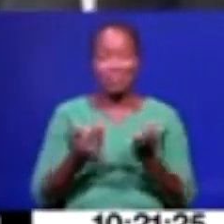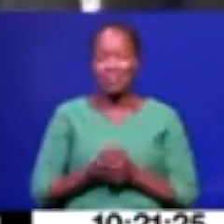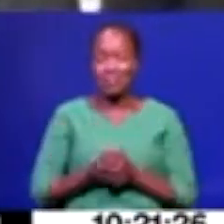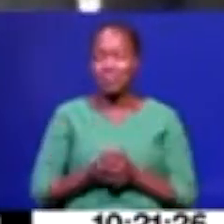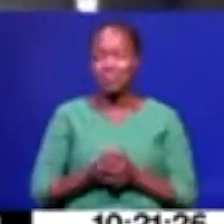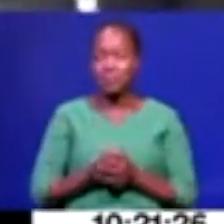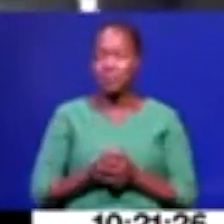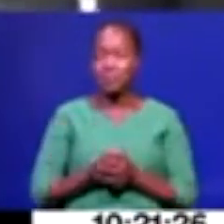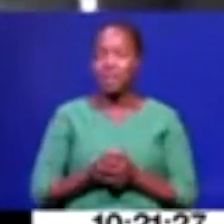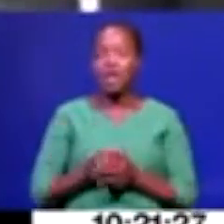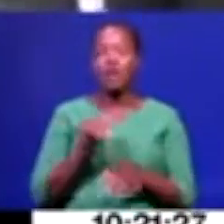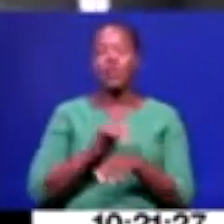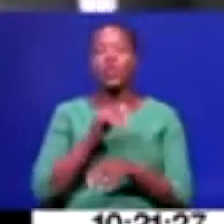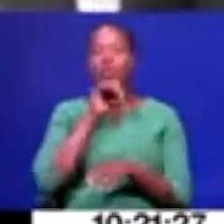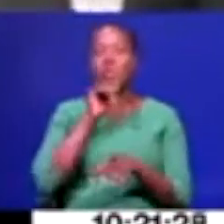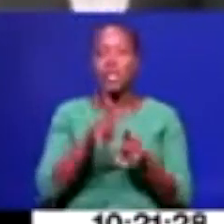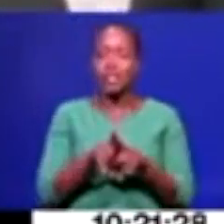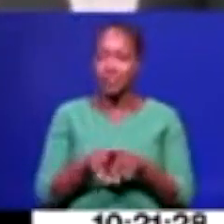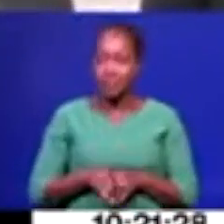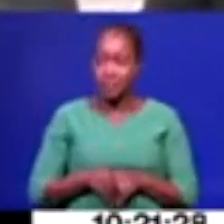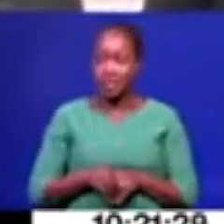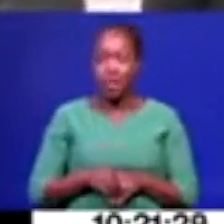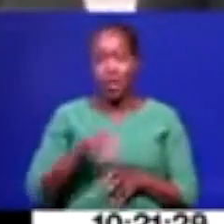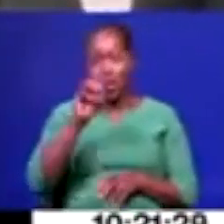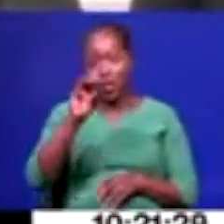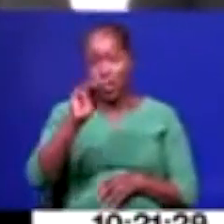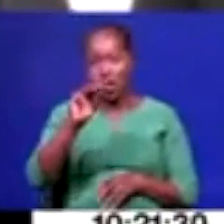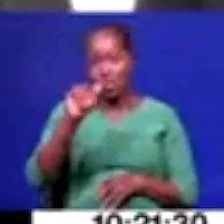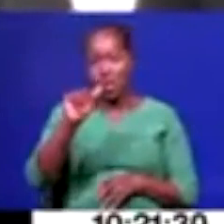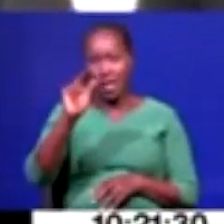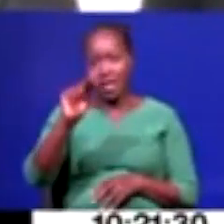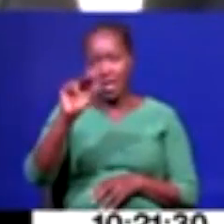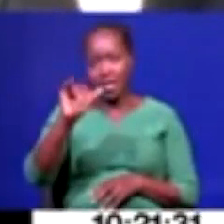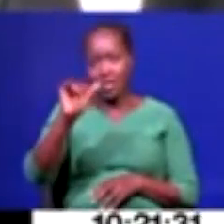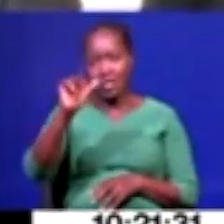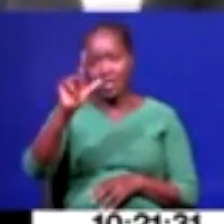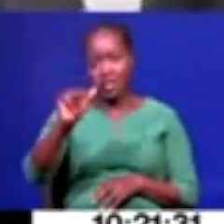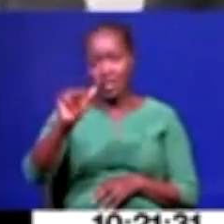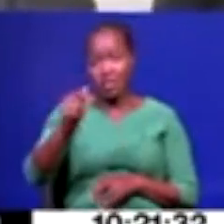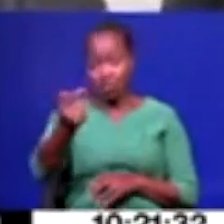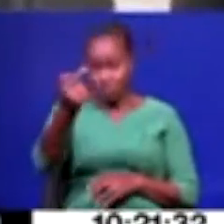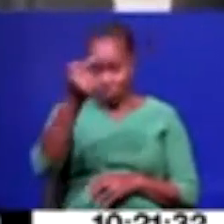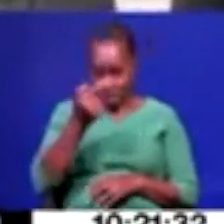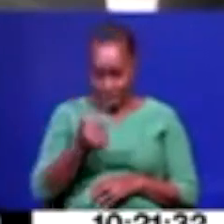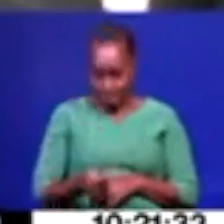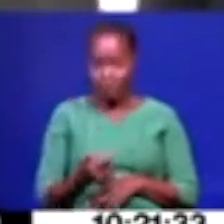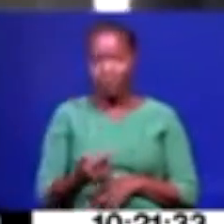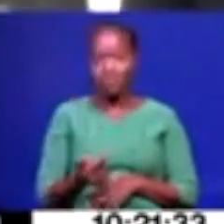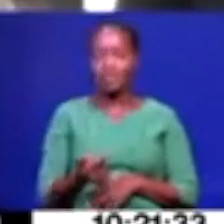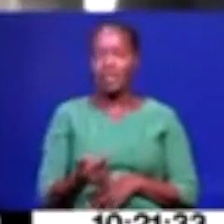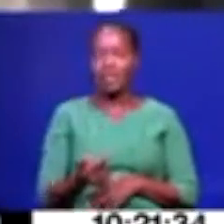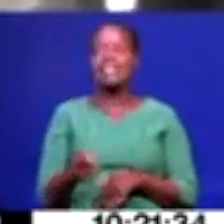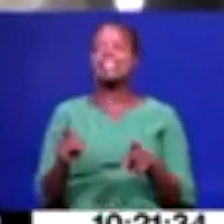Let me ask my good brother, Ferdinand Omanyala, to come here na